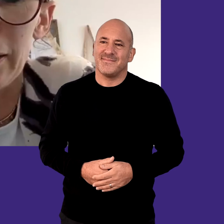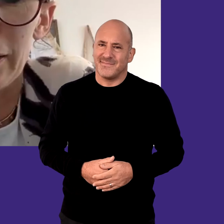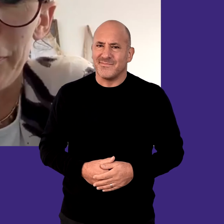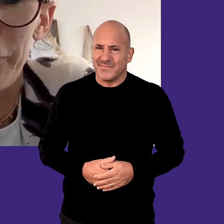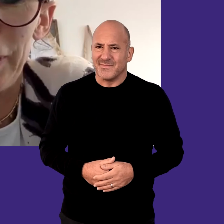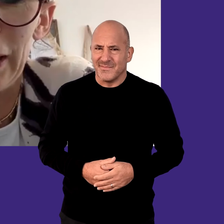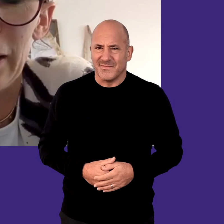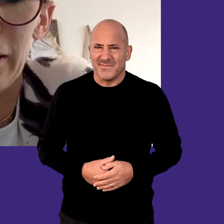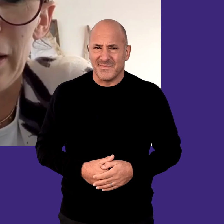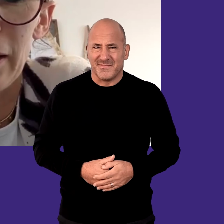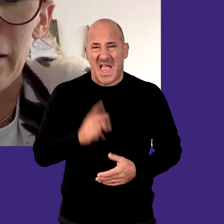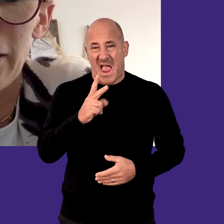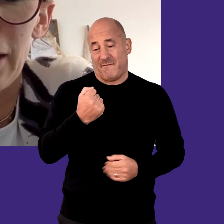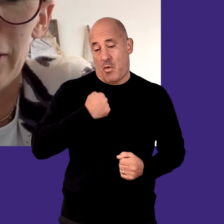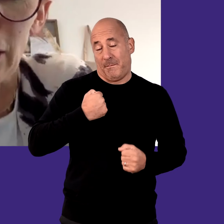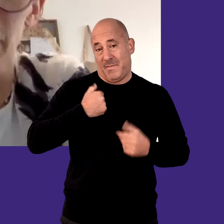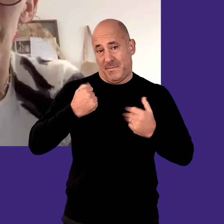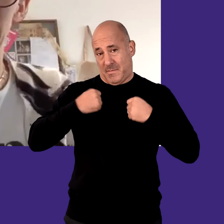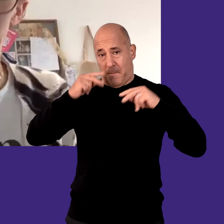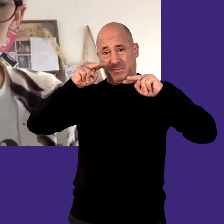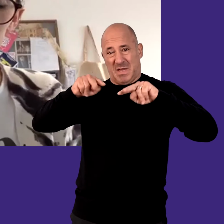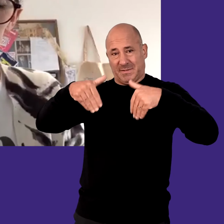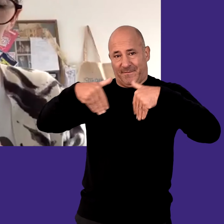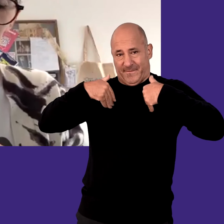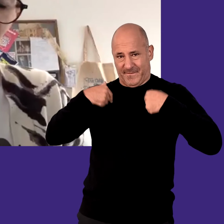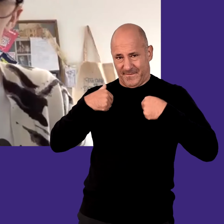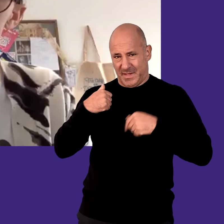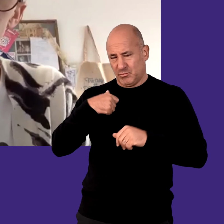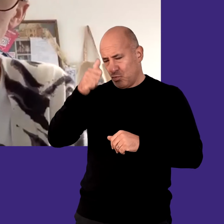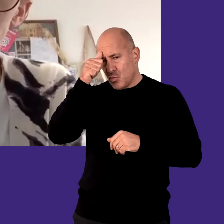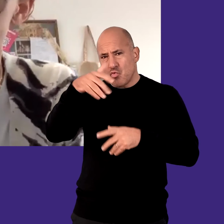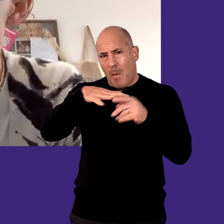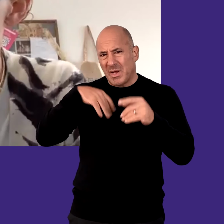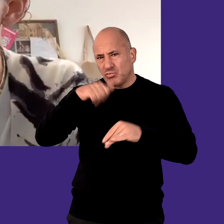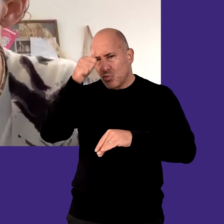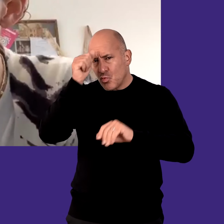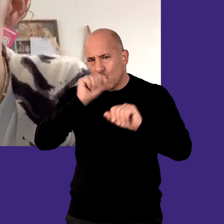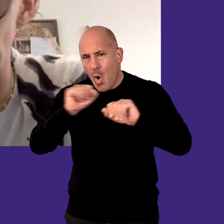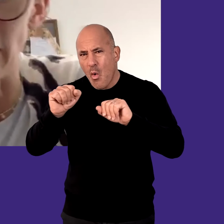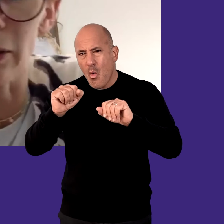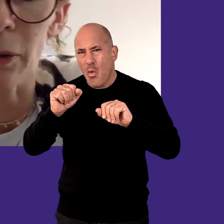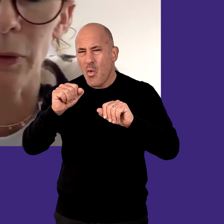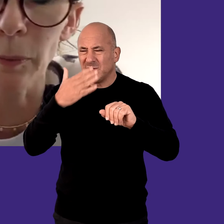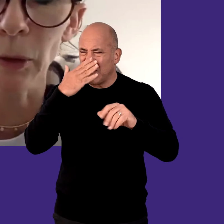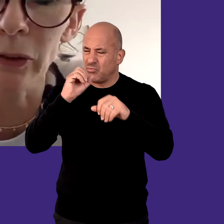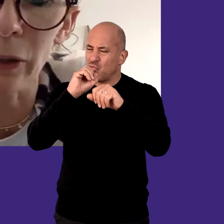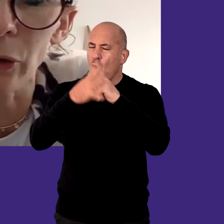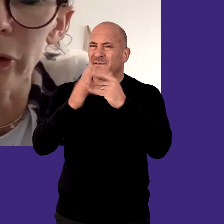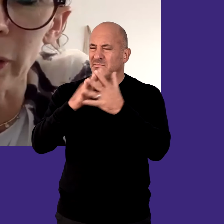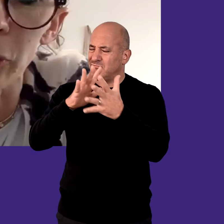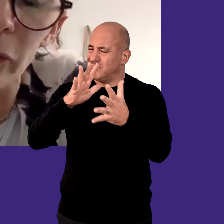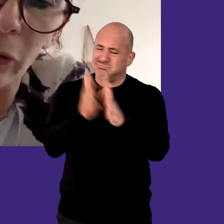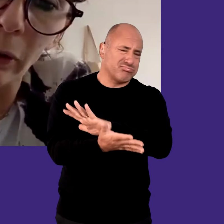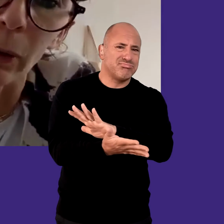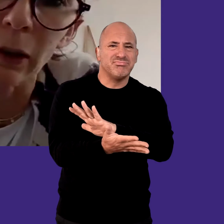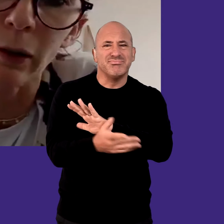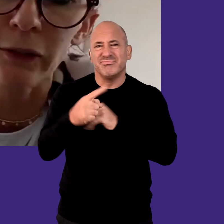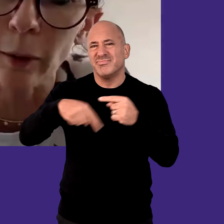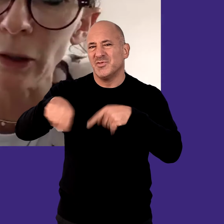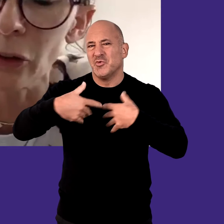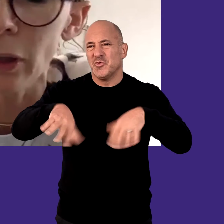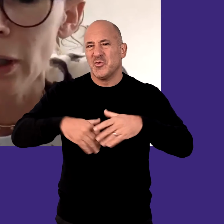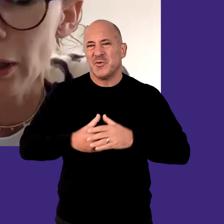that? Okay? Yeah, I think so. Yeah, I mean, again, just from an outsider's perspective and getting to know the community, it does seem to have done quite